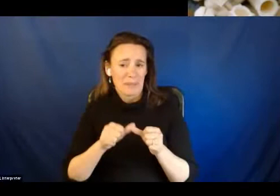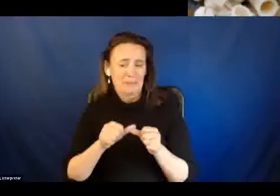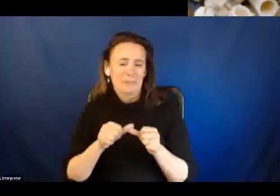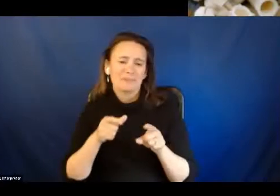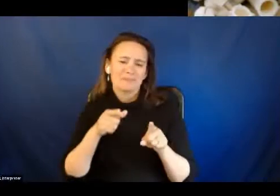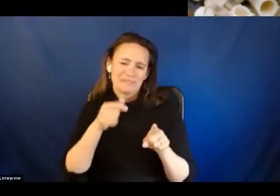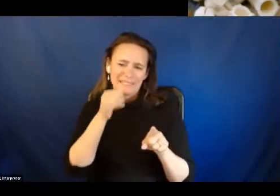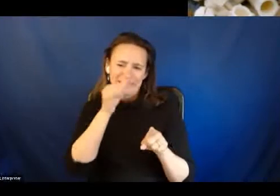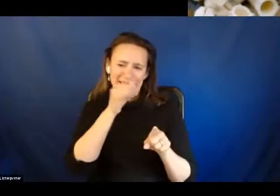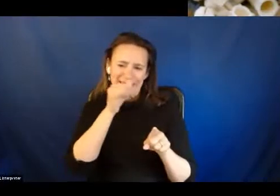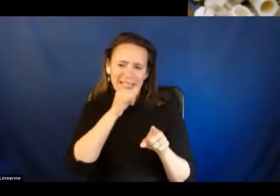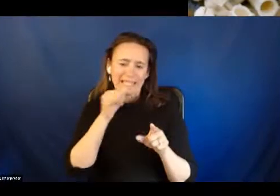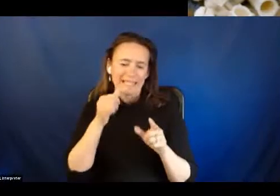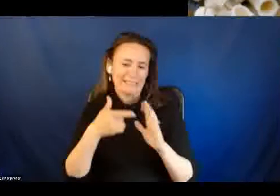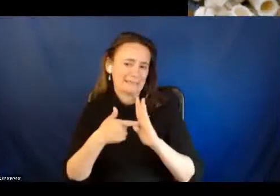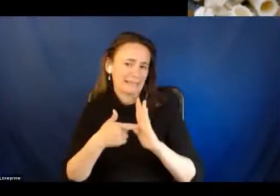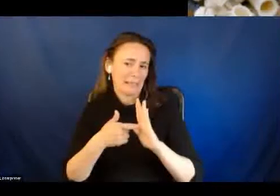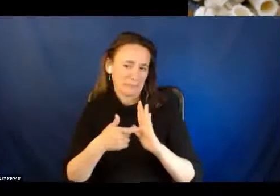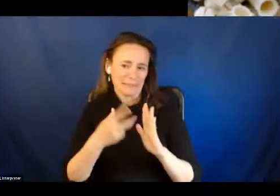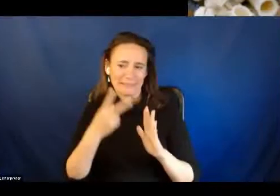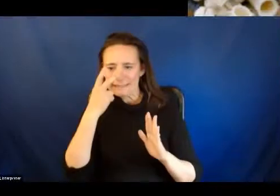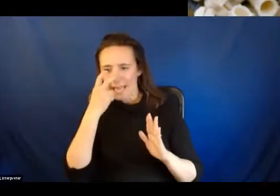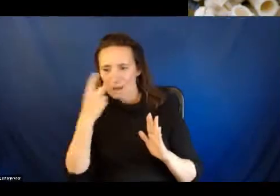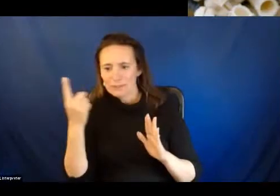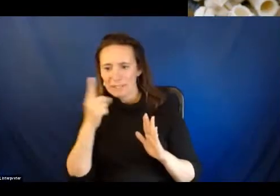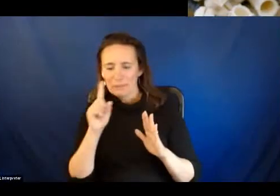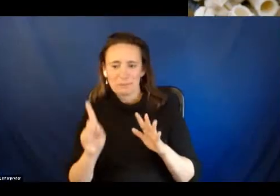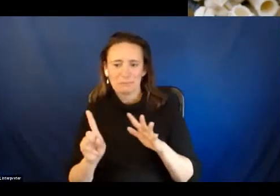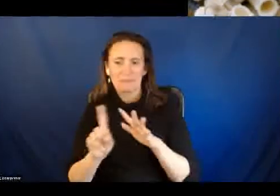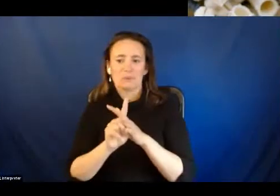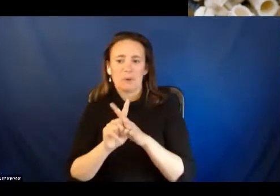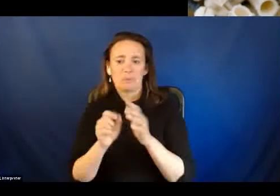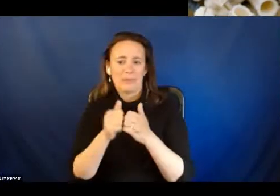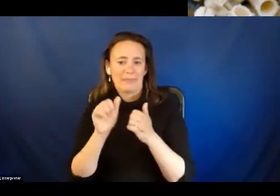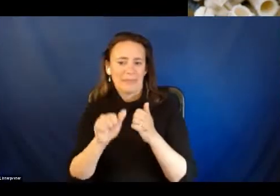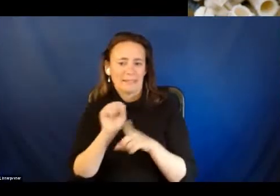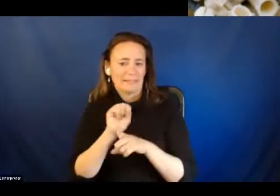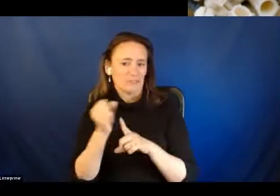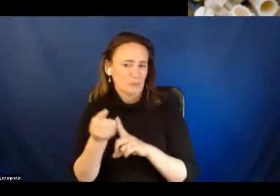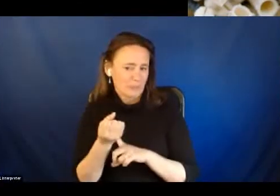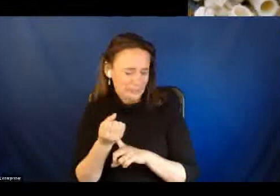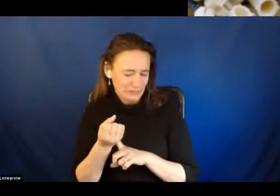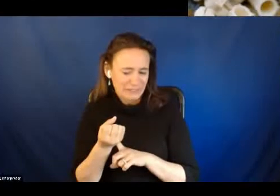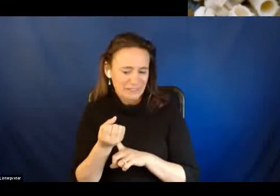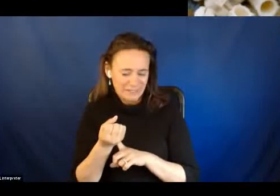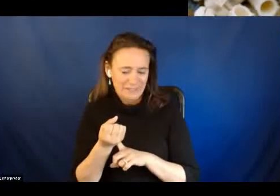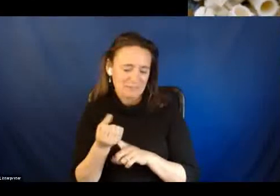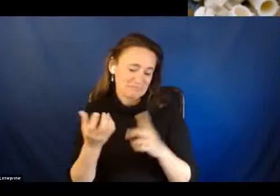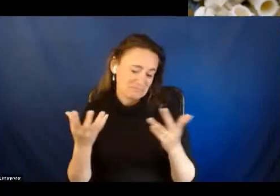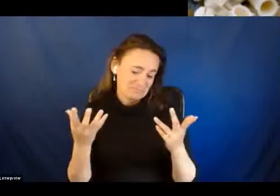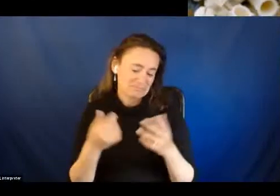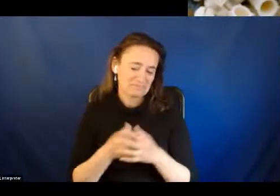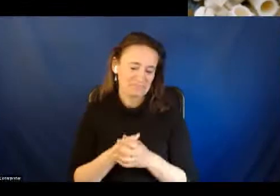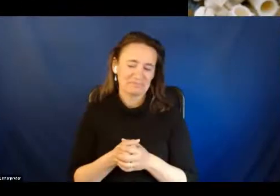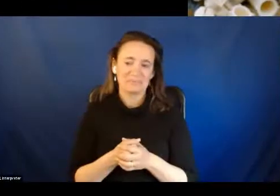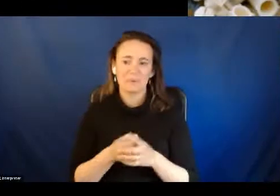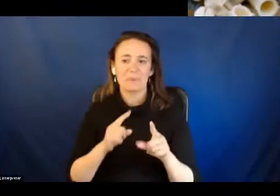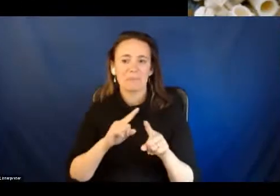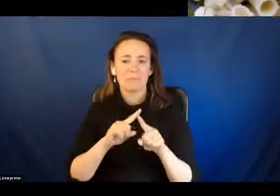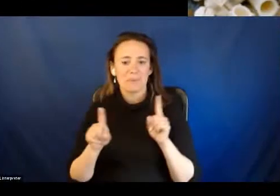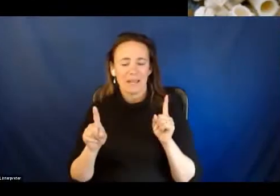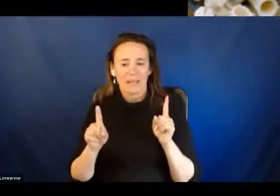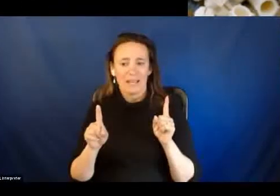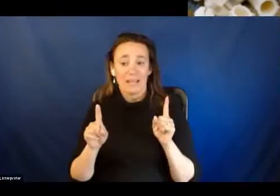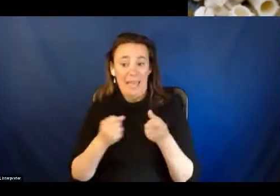it's very unlikely that someone would actually come to us with this situation. But it's not our job as advocates to